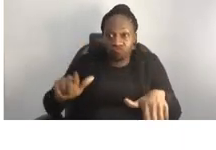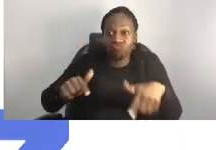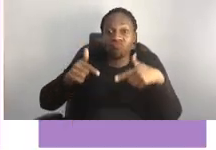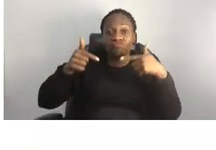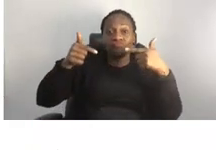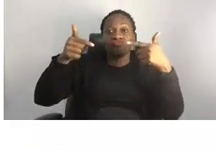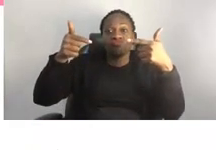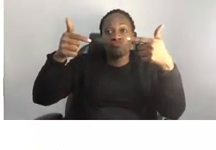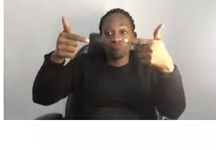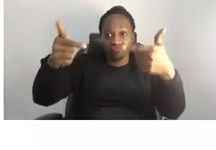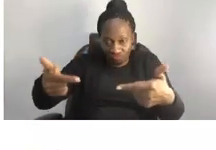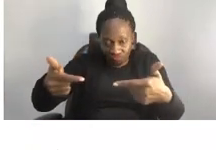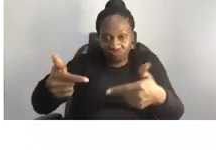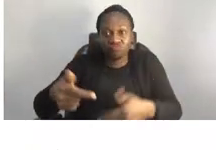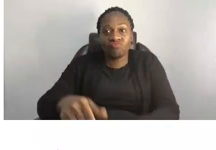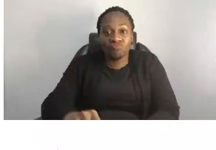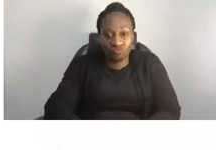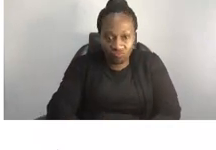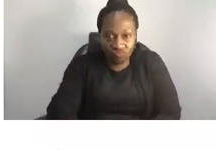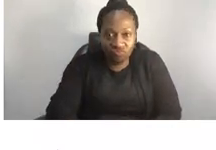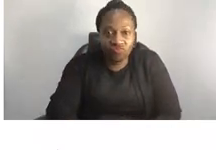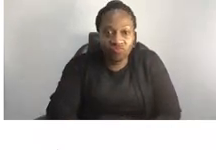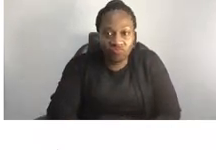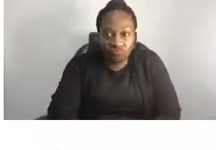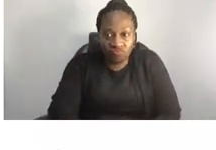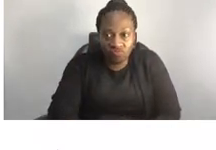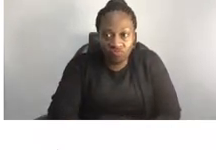You know, sort of a knowledge check quiz, worksheet, essay,